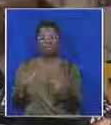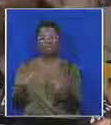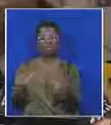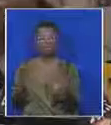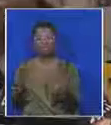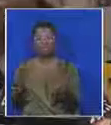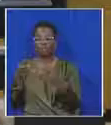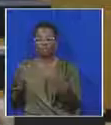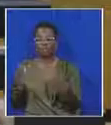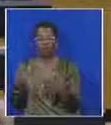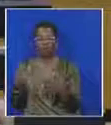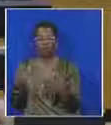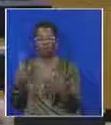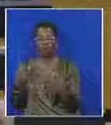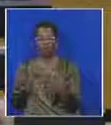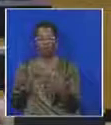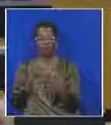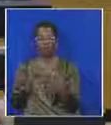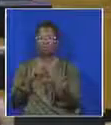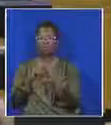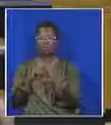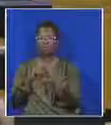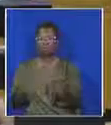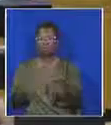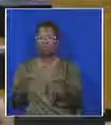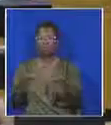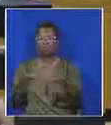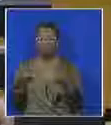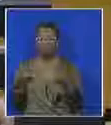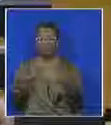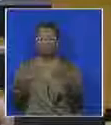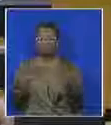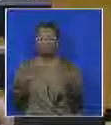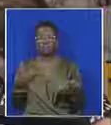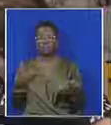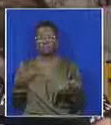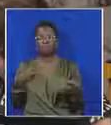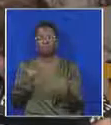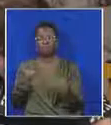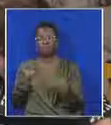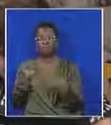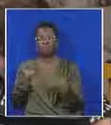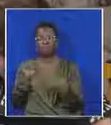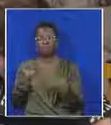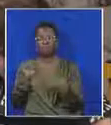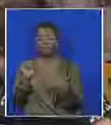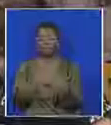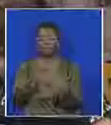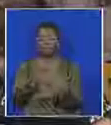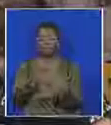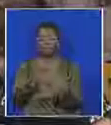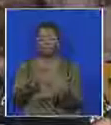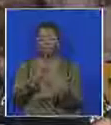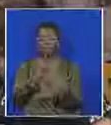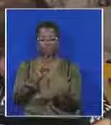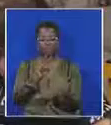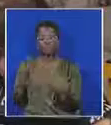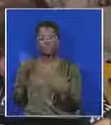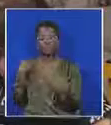thrown out of moving trains. 30 people died, but you did nothing. In 2006, in the Sitawe